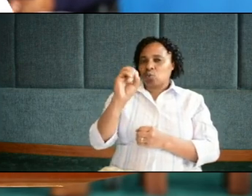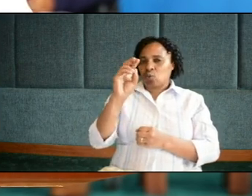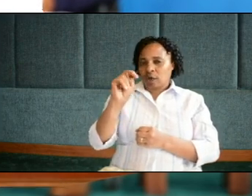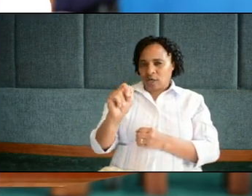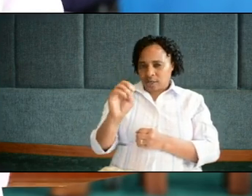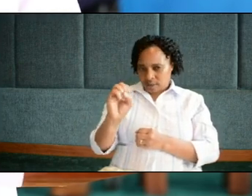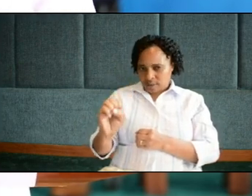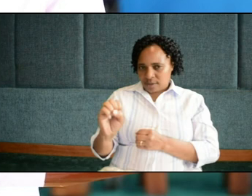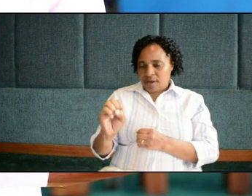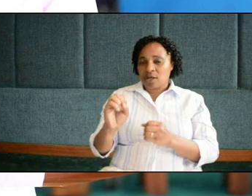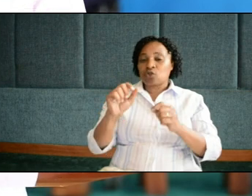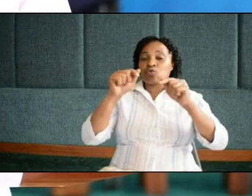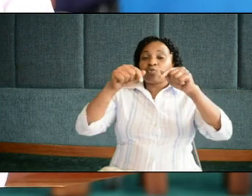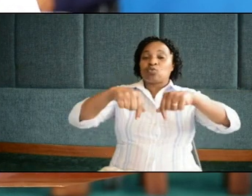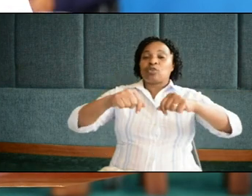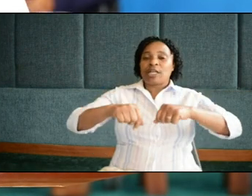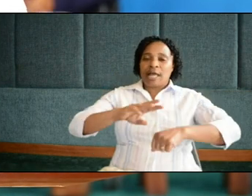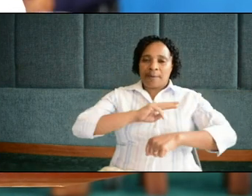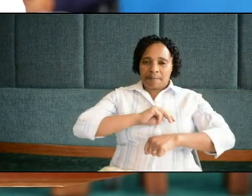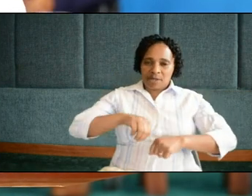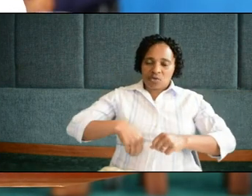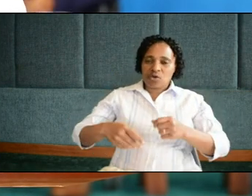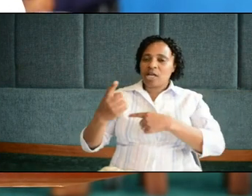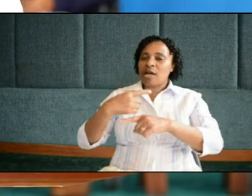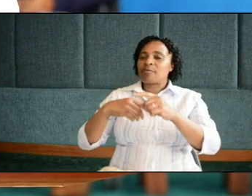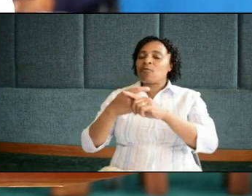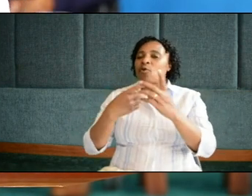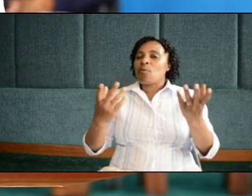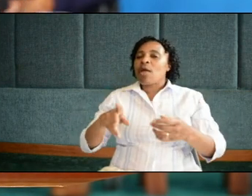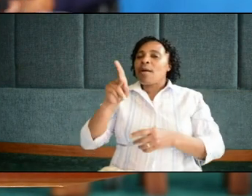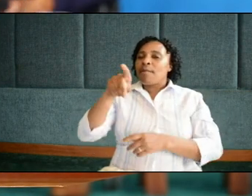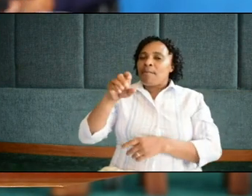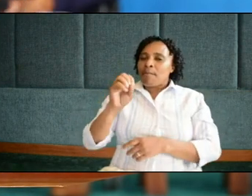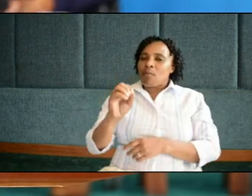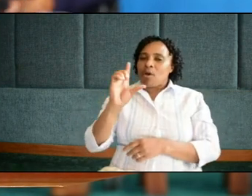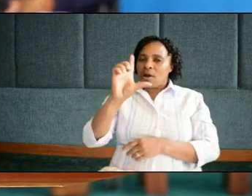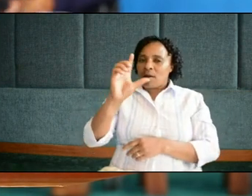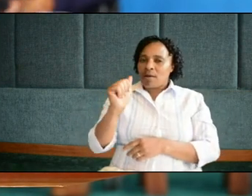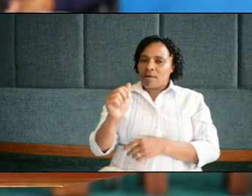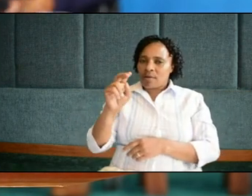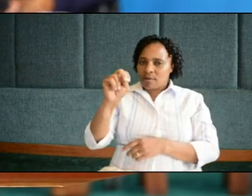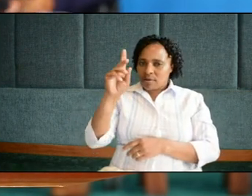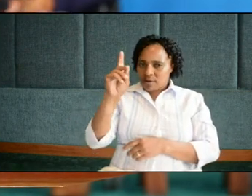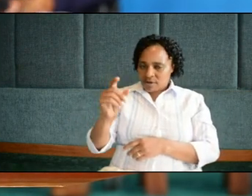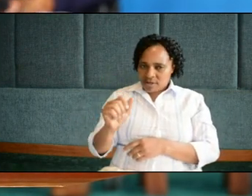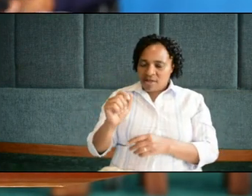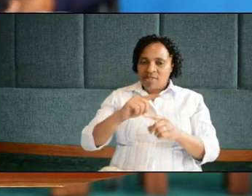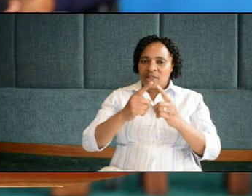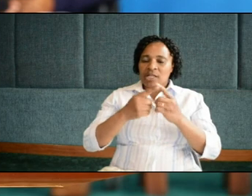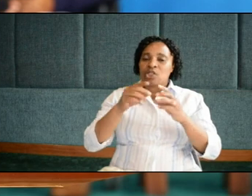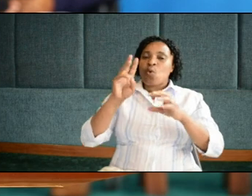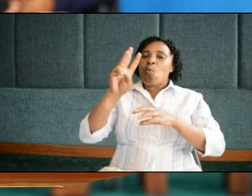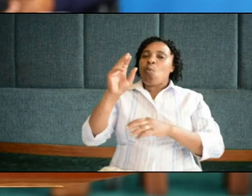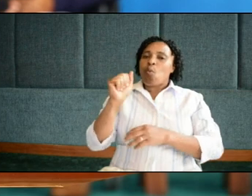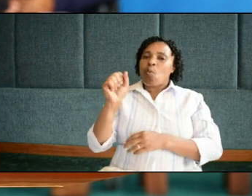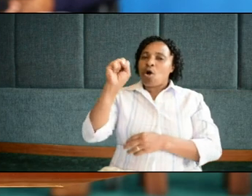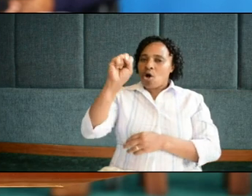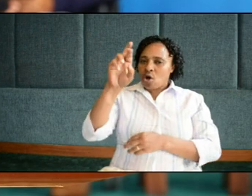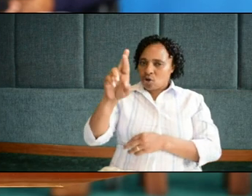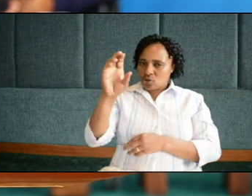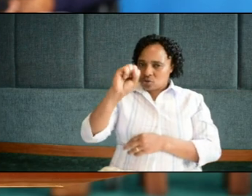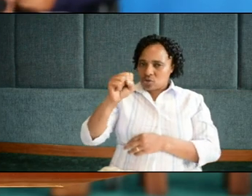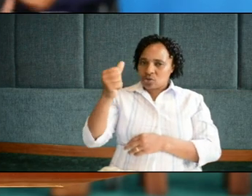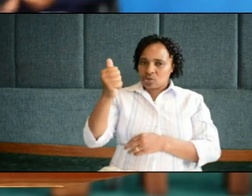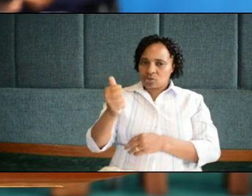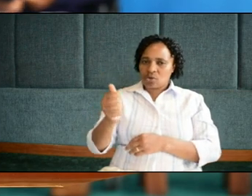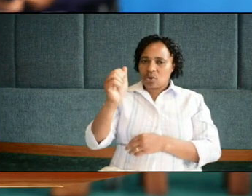So today, our mission comes from Poland. We're still in the Warsaw division,